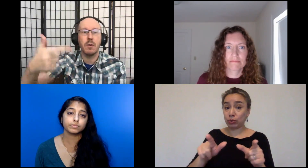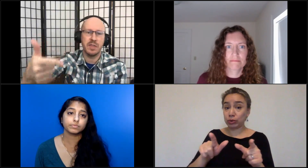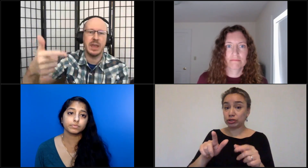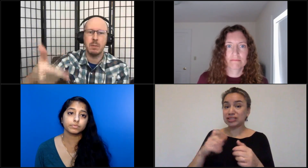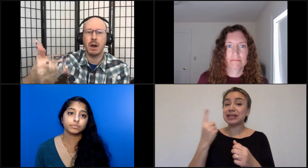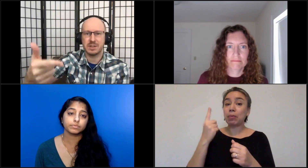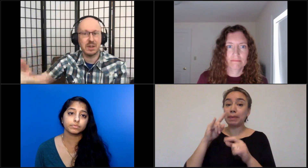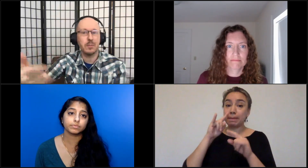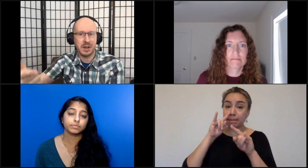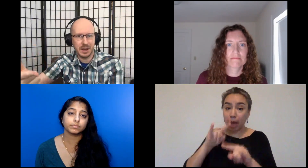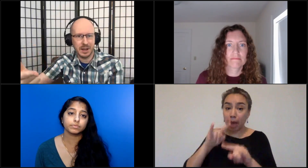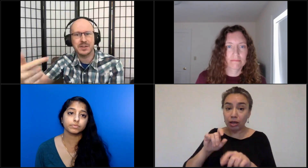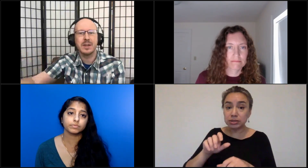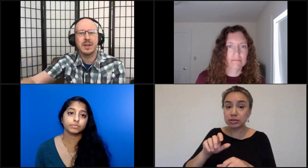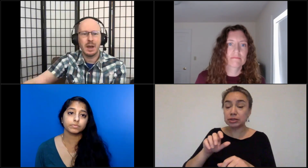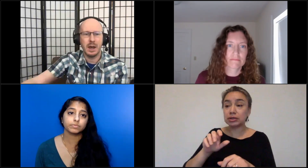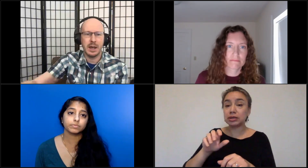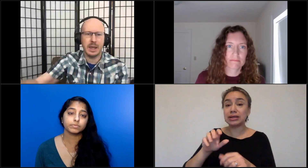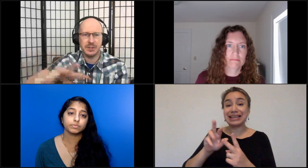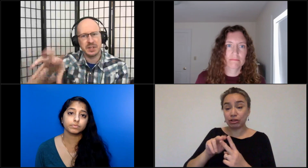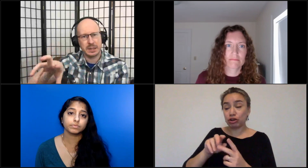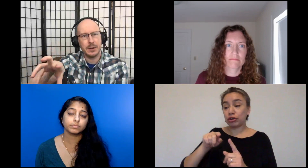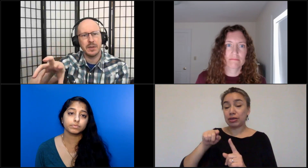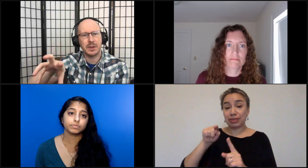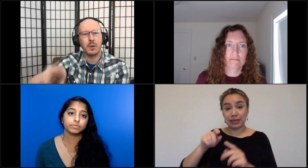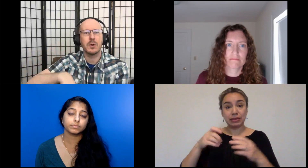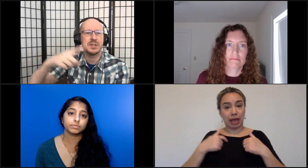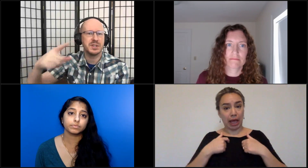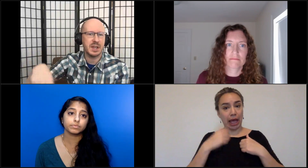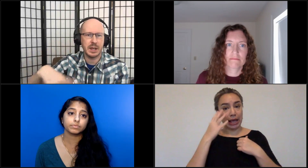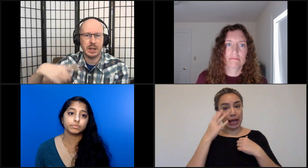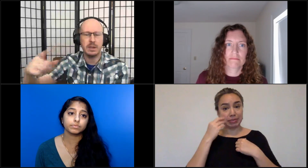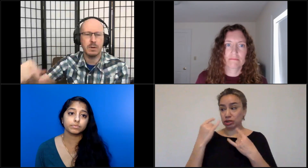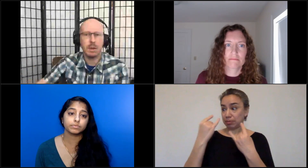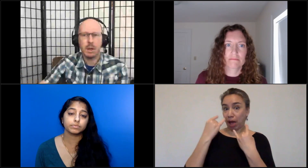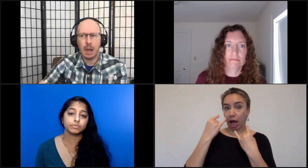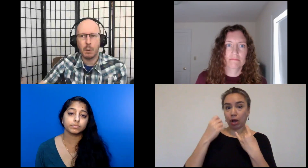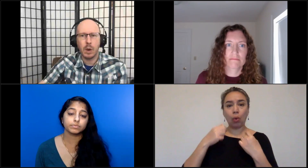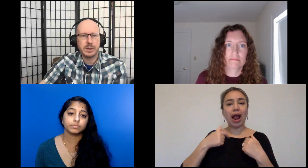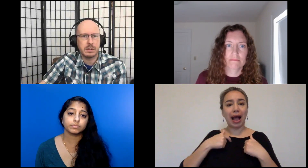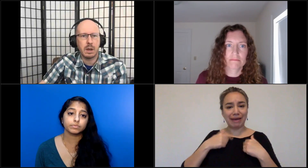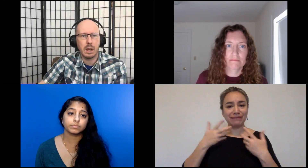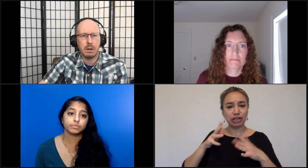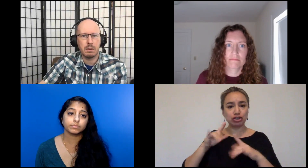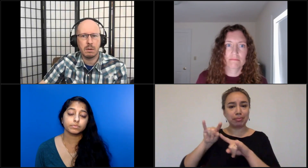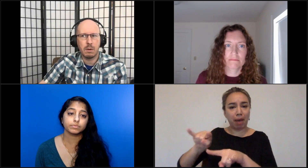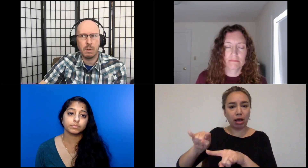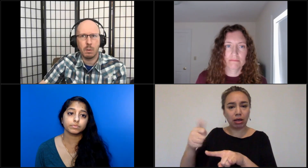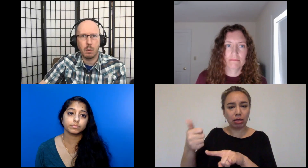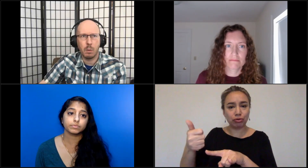way, or they mocked someone else. And I do this later in the course and say, what